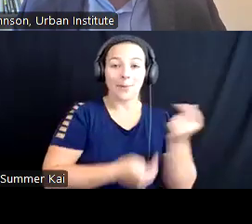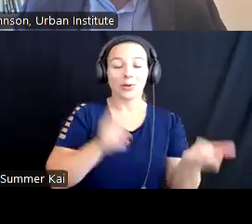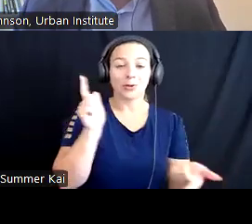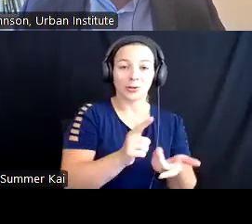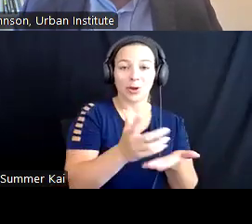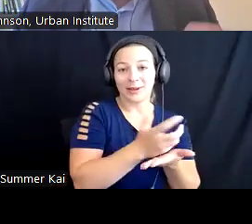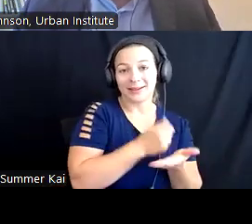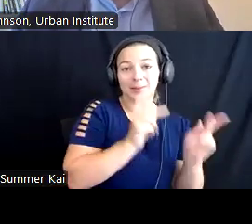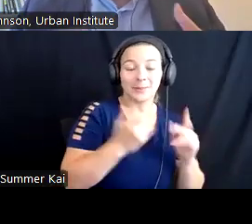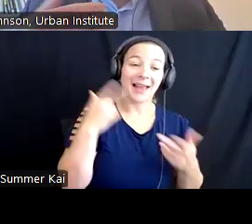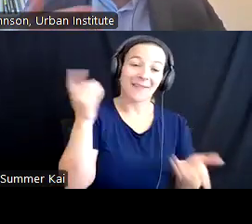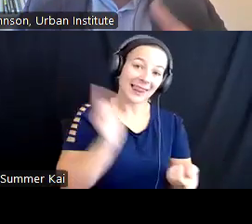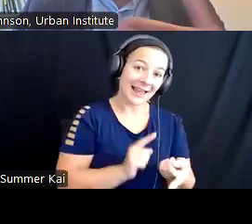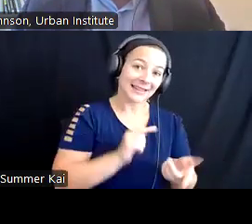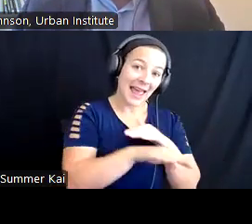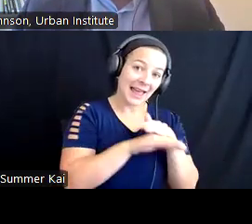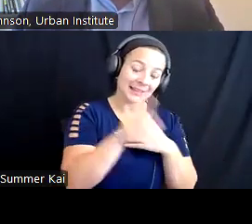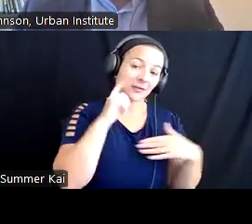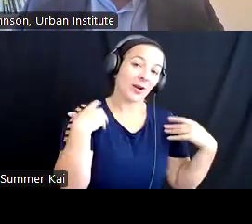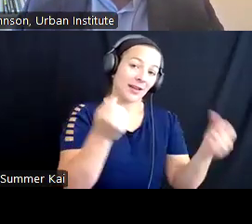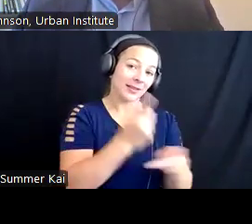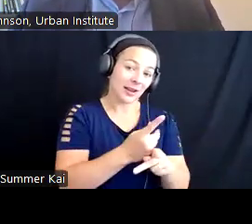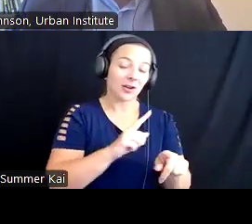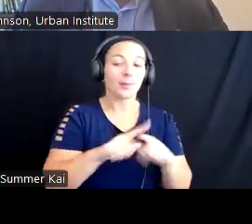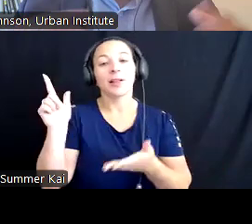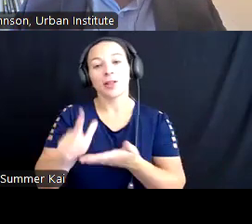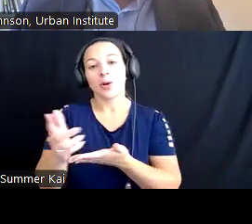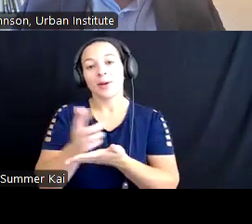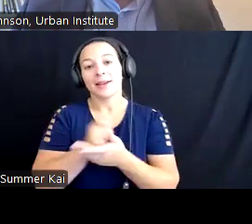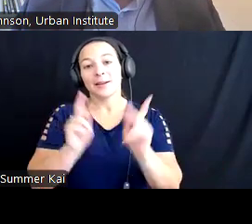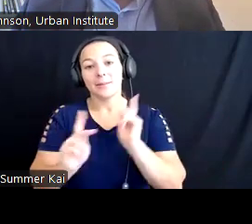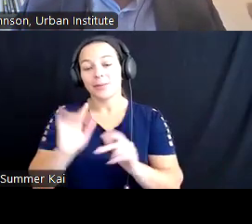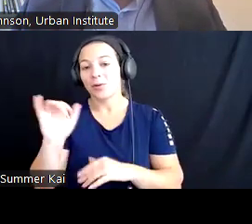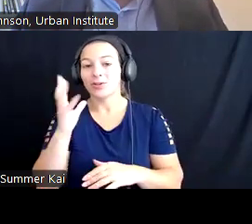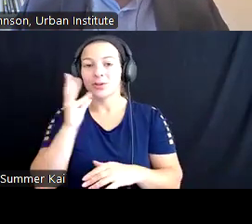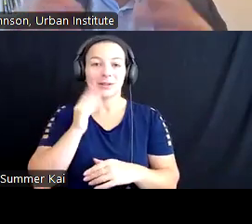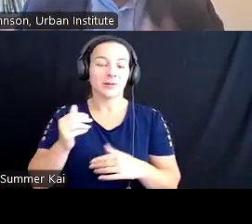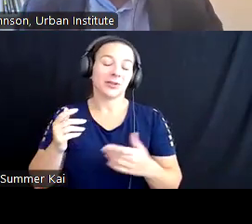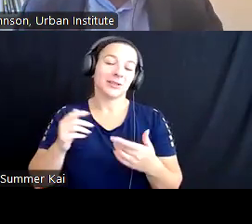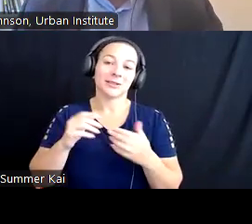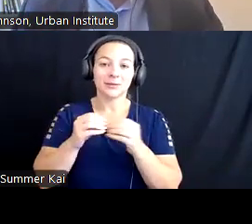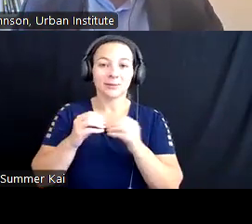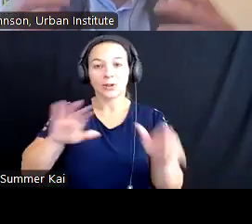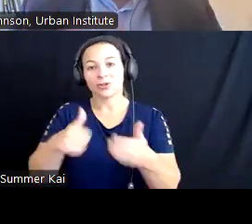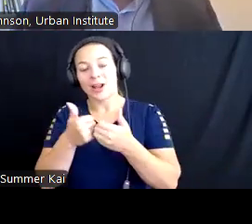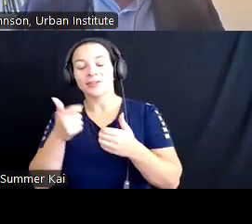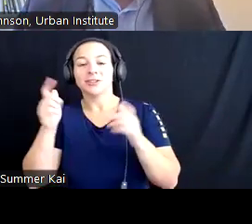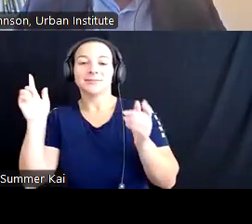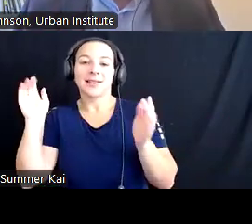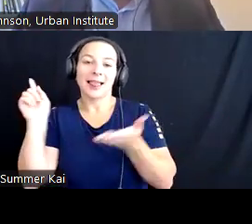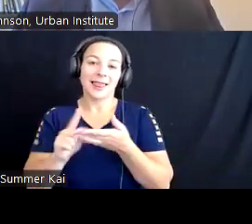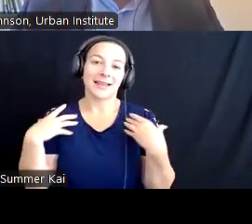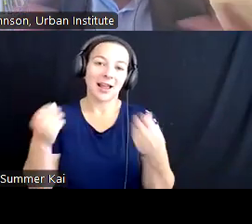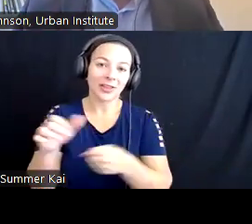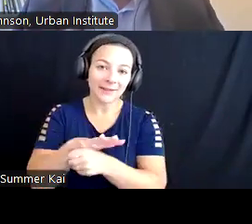to healthcare, but also that low income people have lived in general, less healthy environments under more